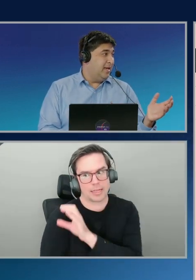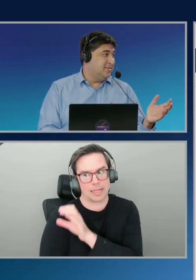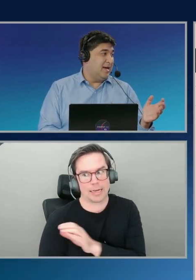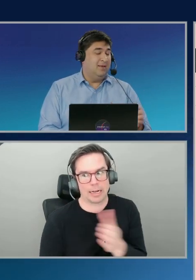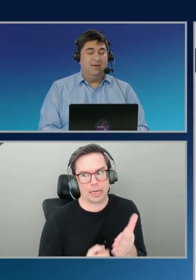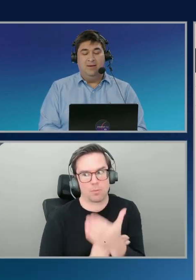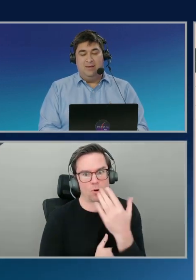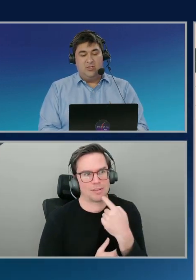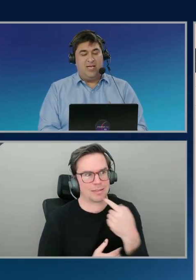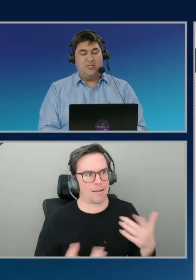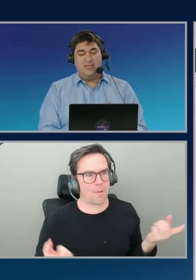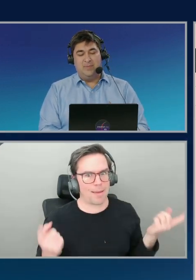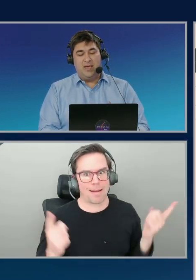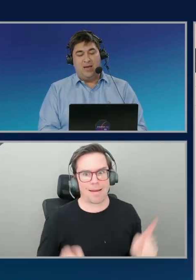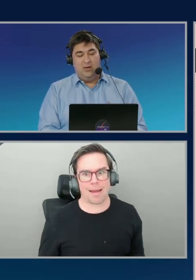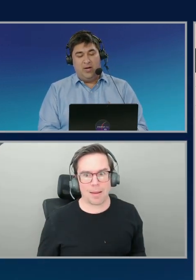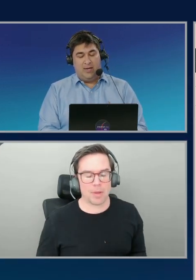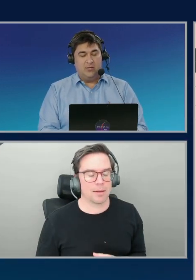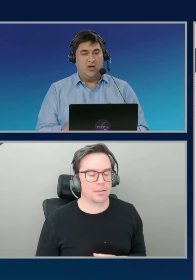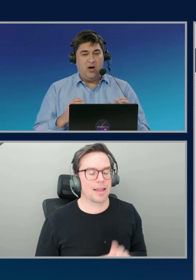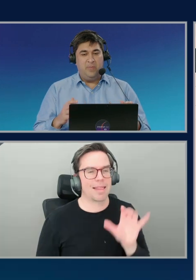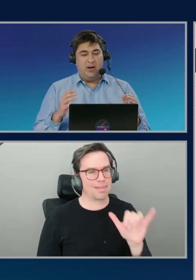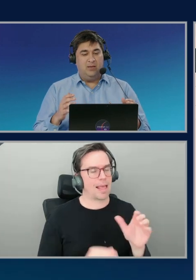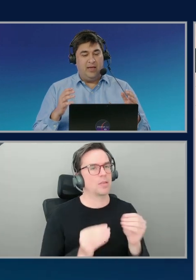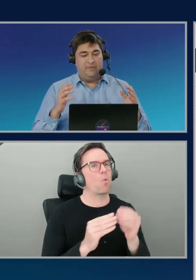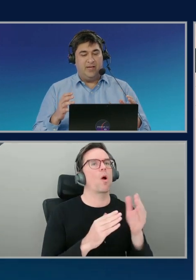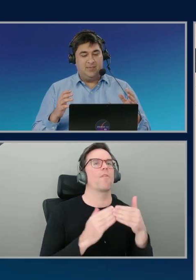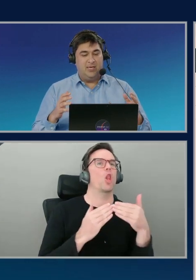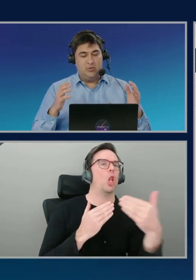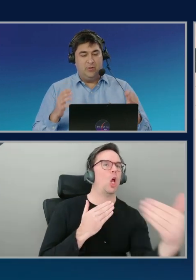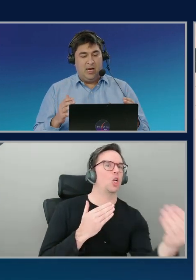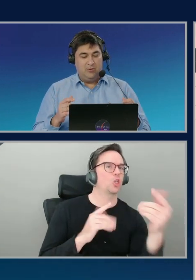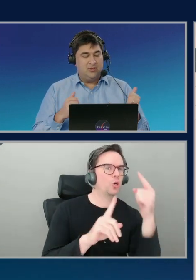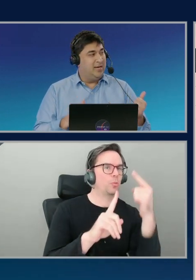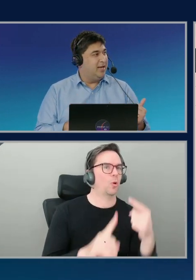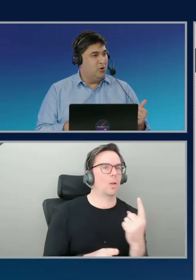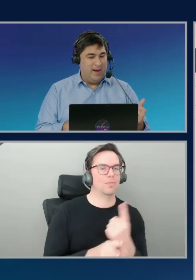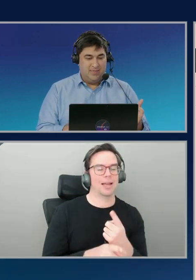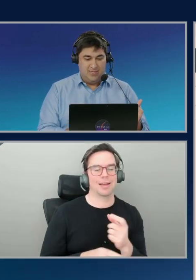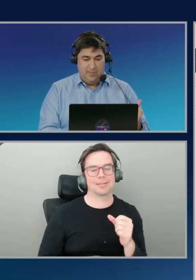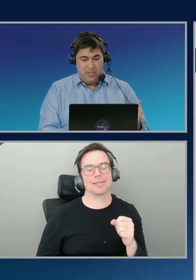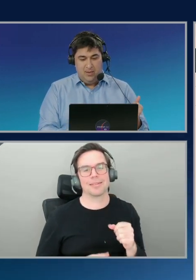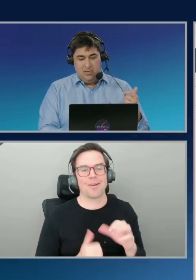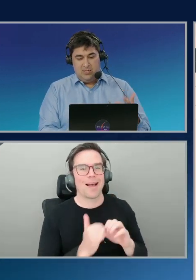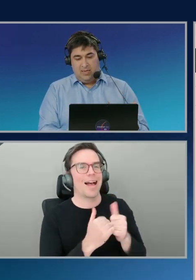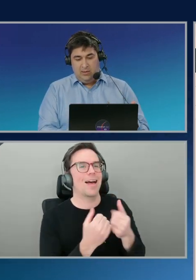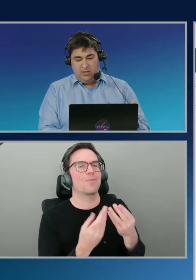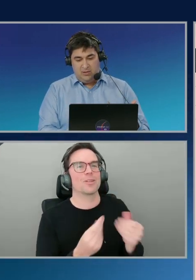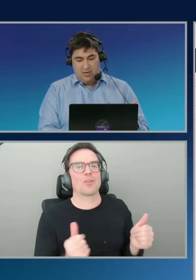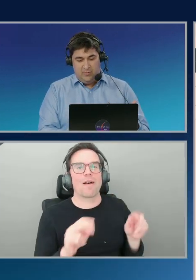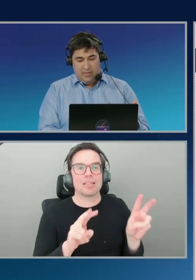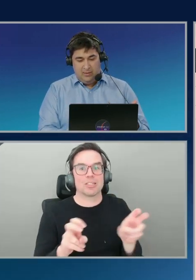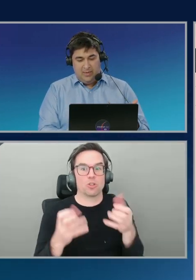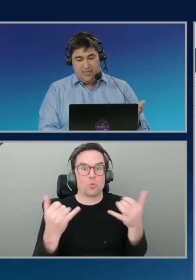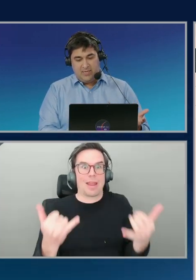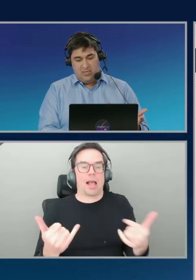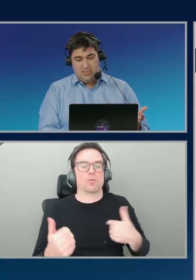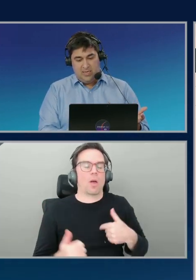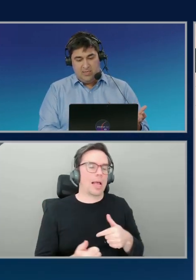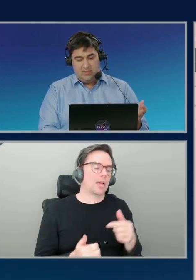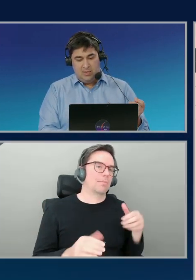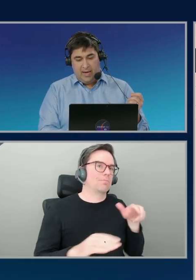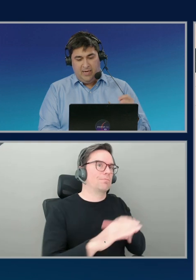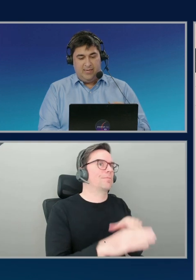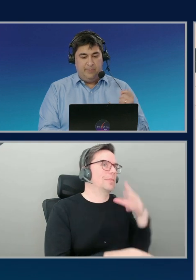bucket that into the long term. So that's not something I can do right now. So how am I going to like fix the issue now so that I can go back to sleep? So I look at the third one and it